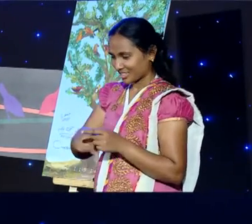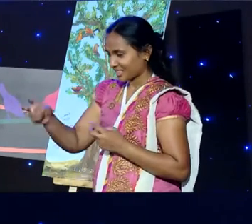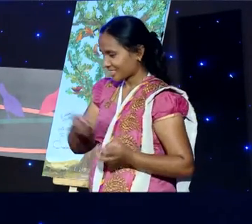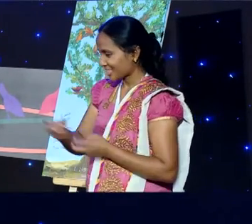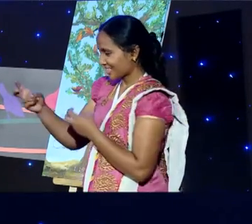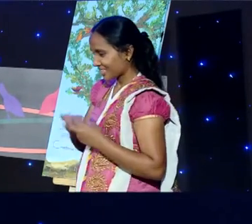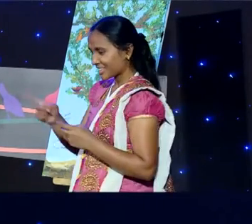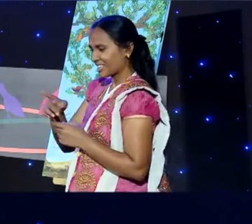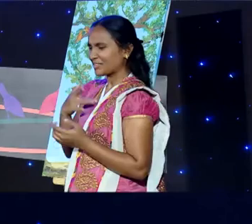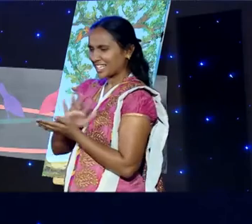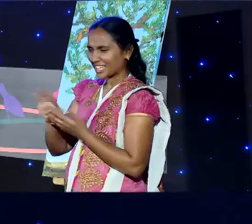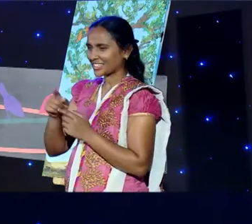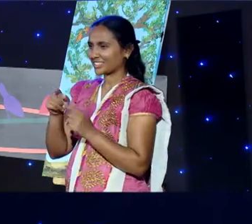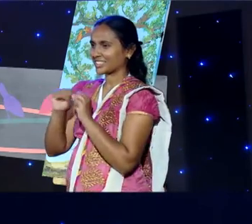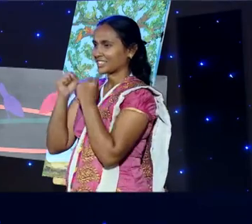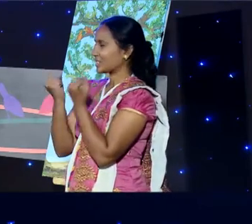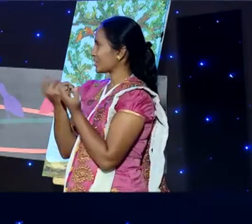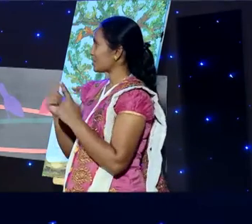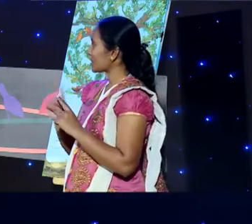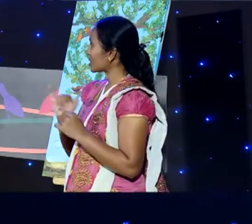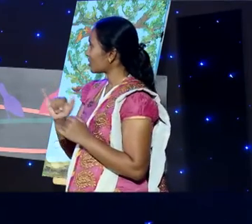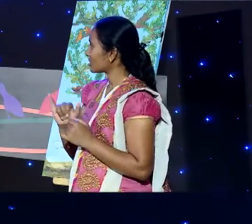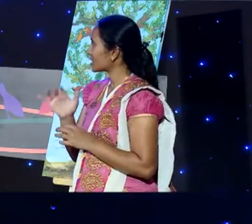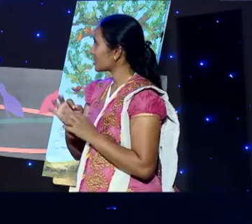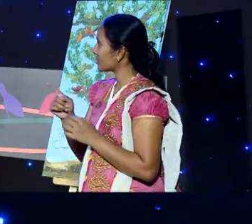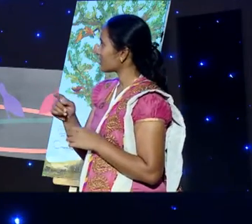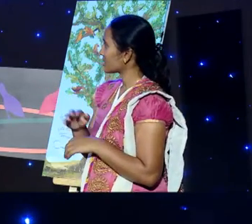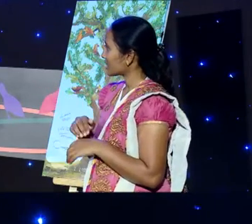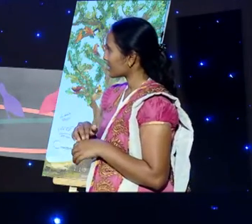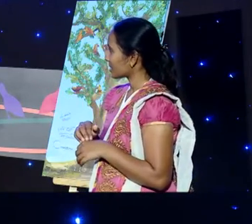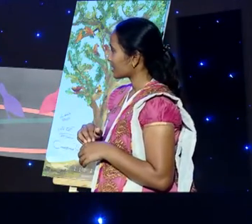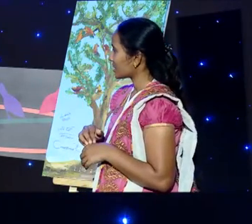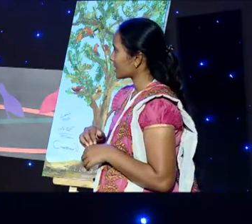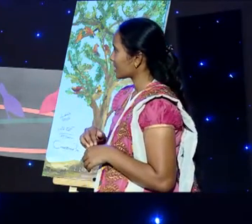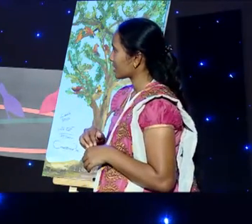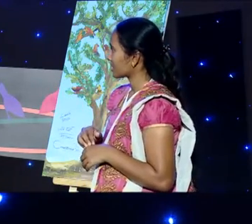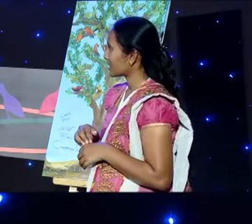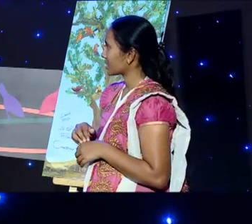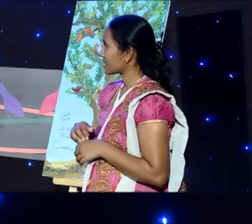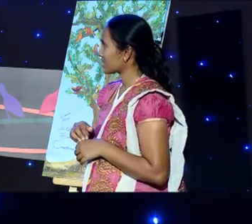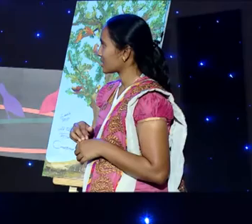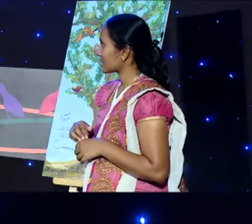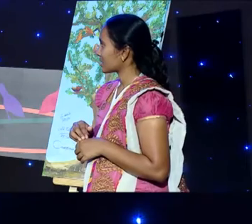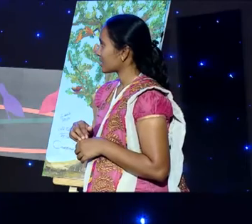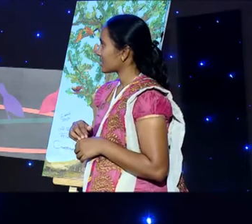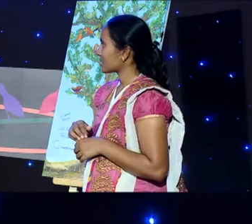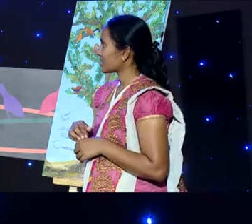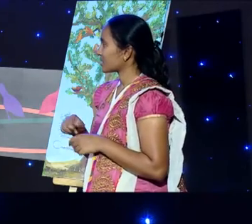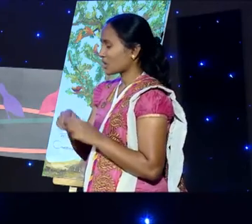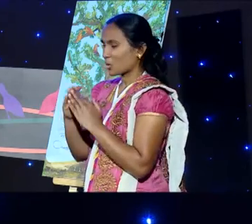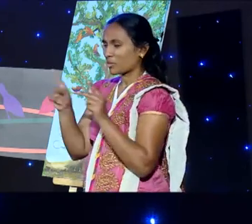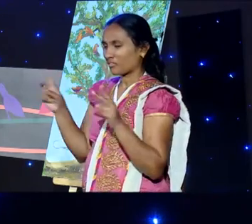nice if the society was honest. But it would also be nice if you go live in his home and you see that he lives in a home that's, you know, very